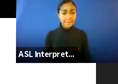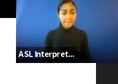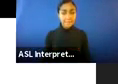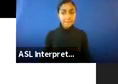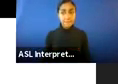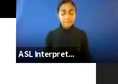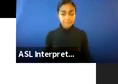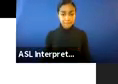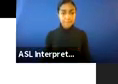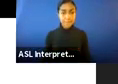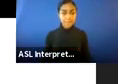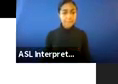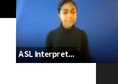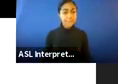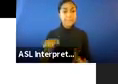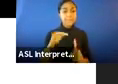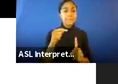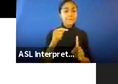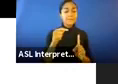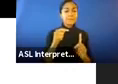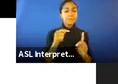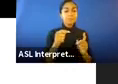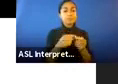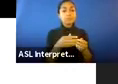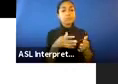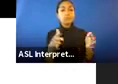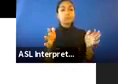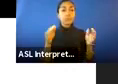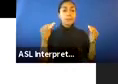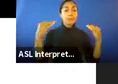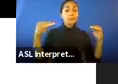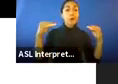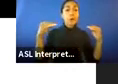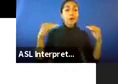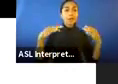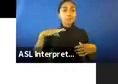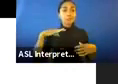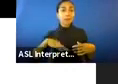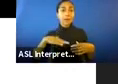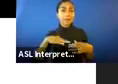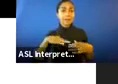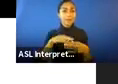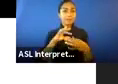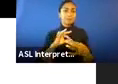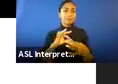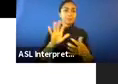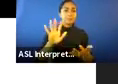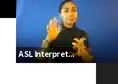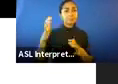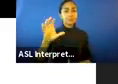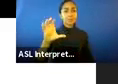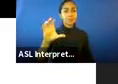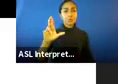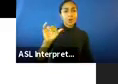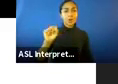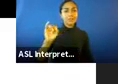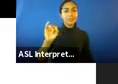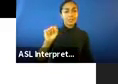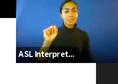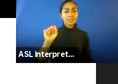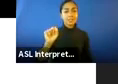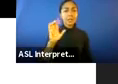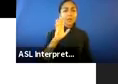which is the expansion of markets and profits in crisis. And folks will be very familiar with our comrade and